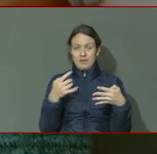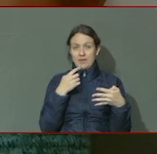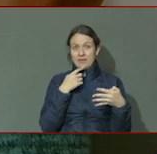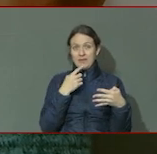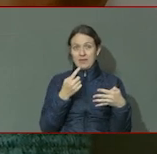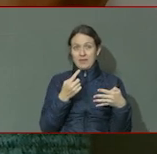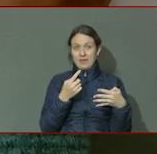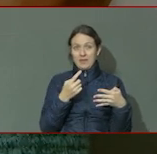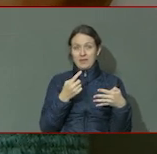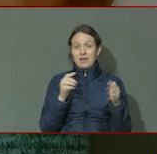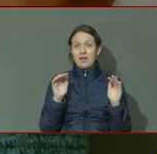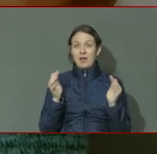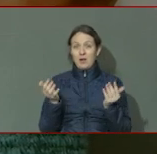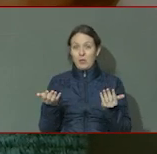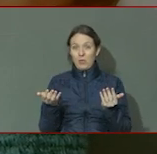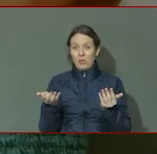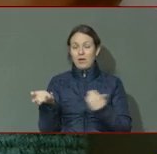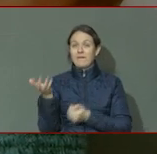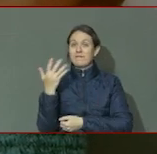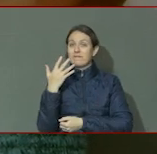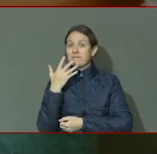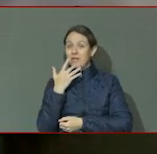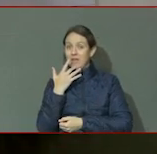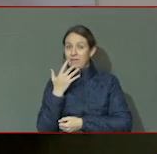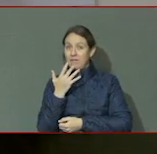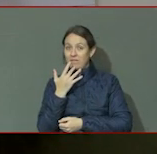by favoring